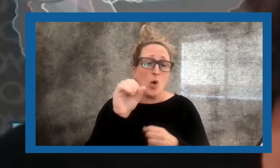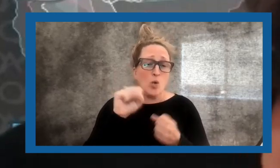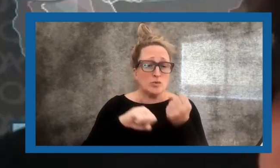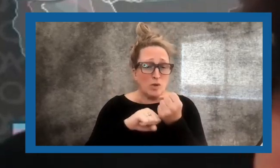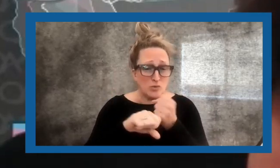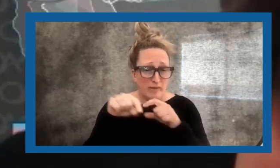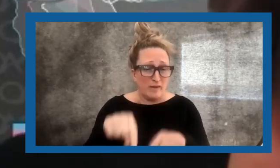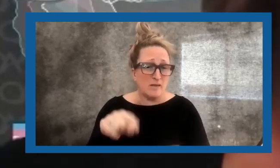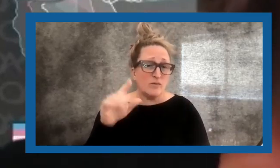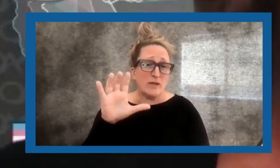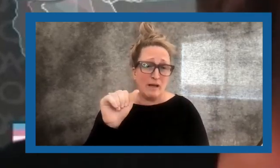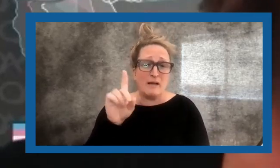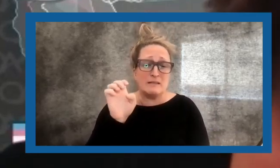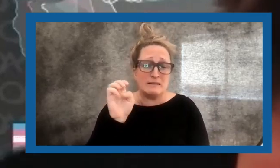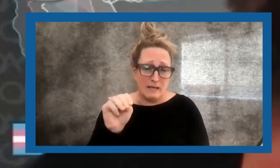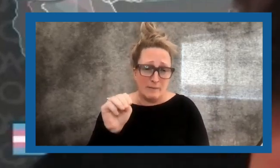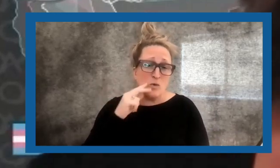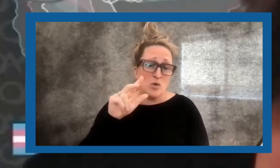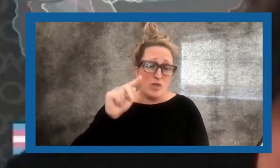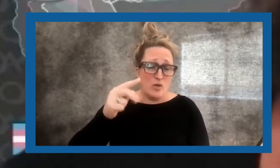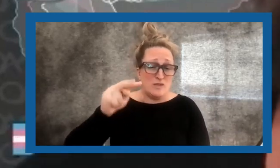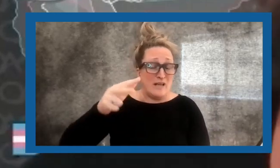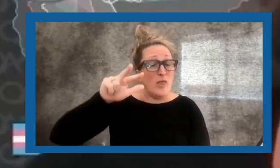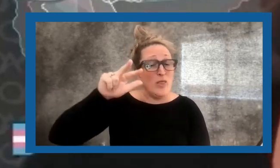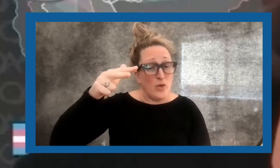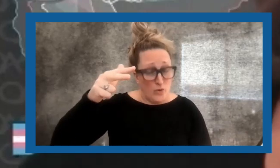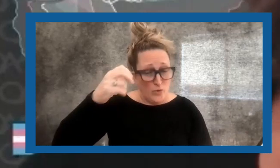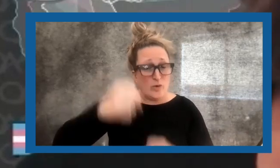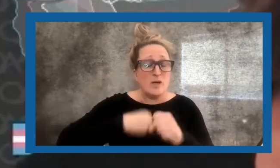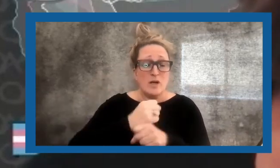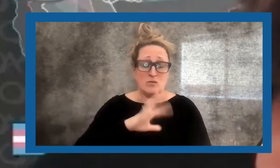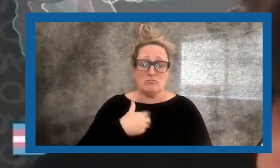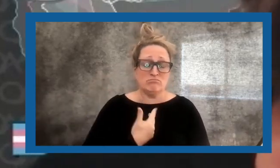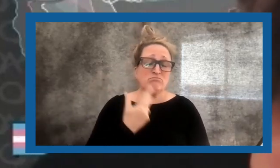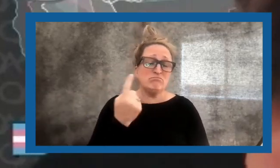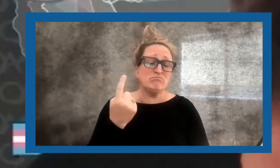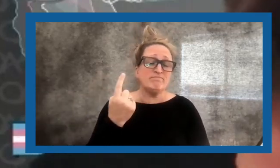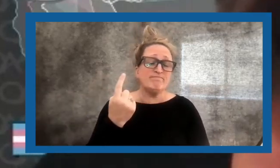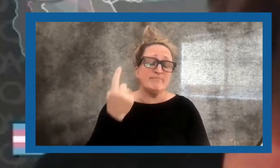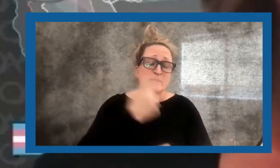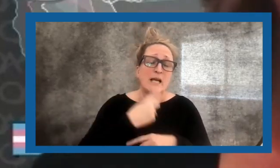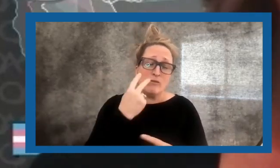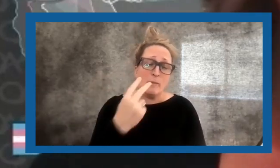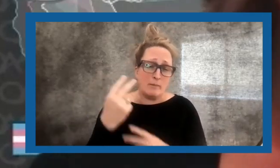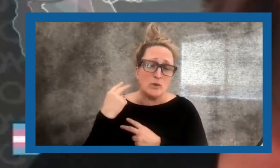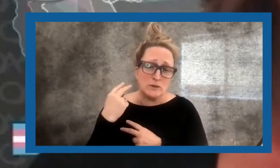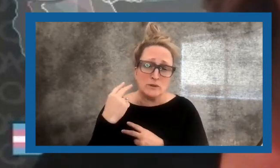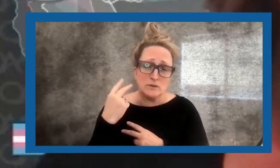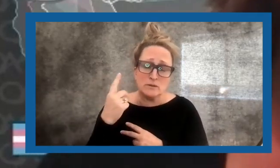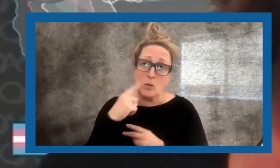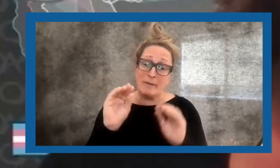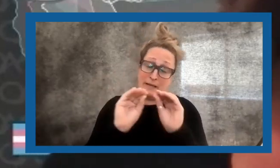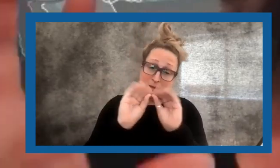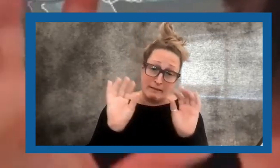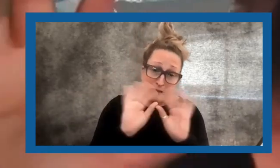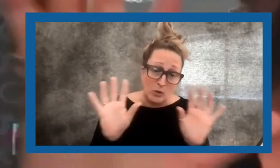with California Democratic Party. This is our third annual Transgender Day of Remembrance event. And just wanted to be very